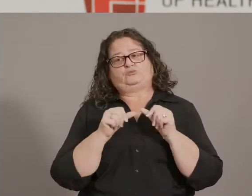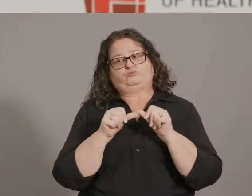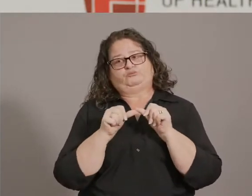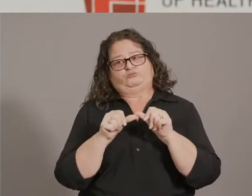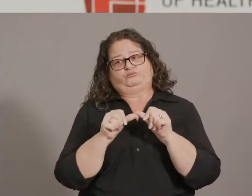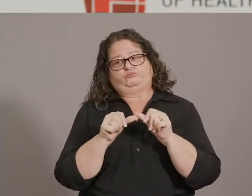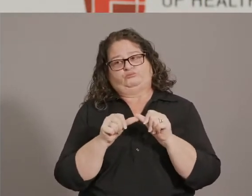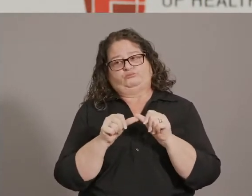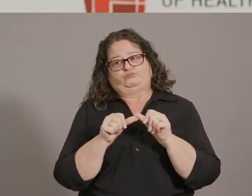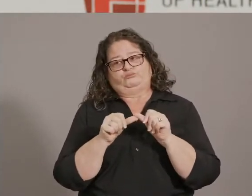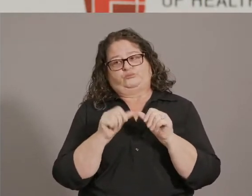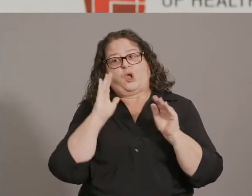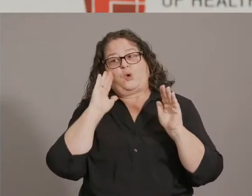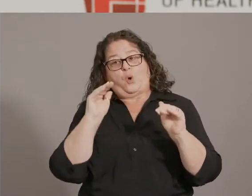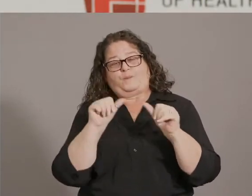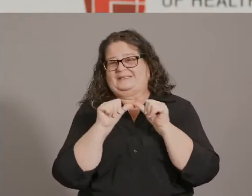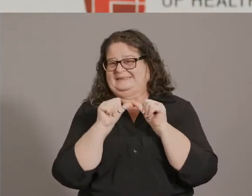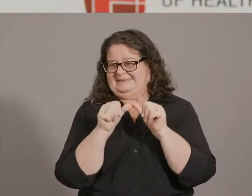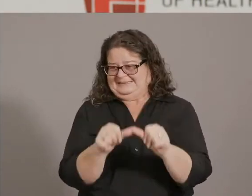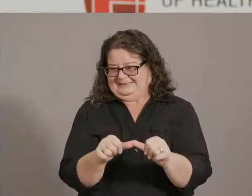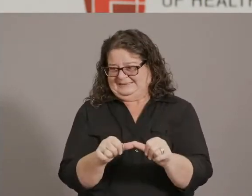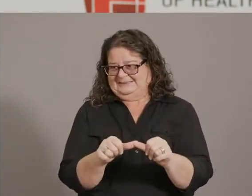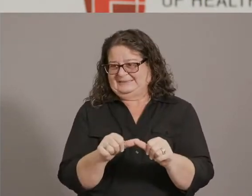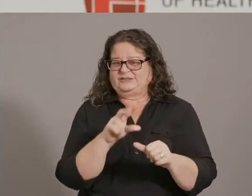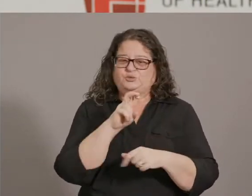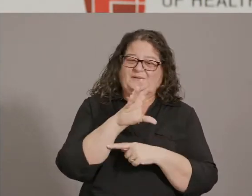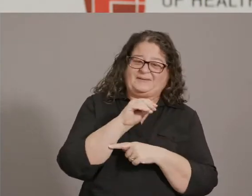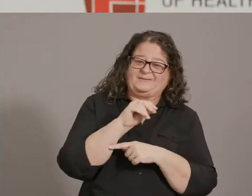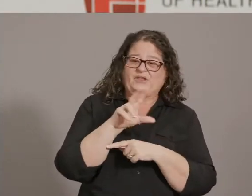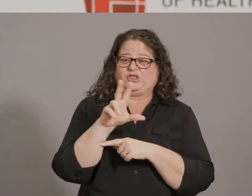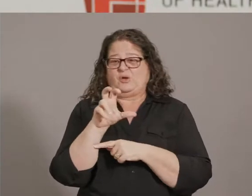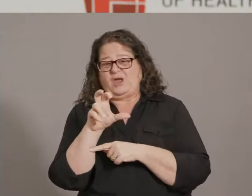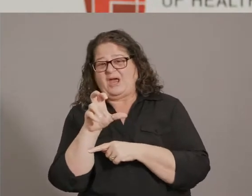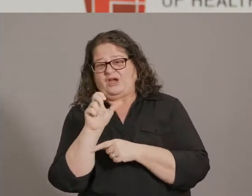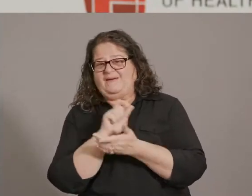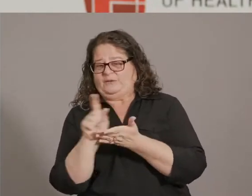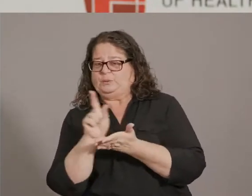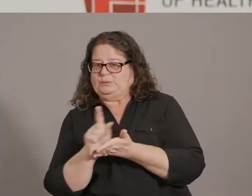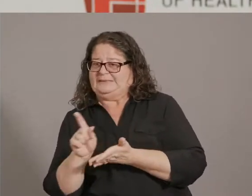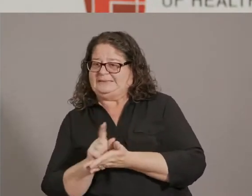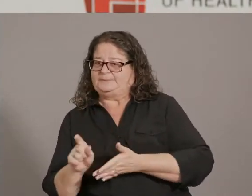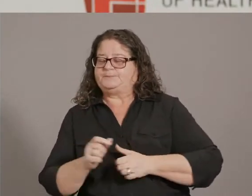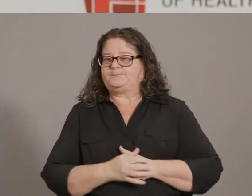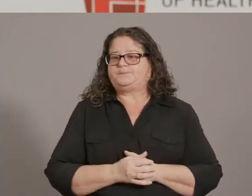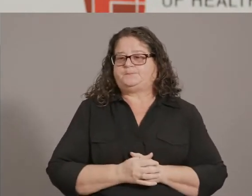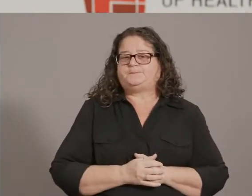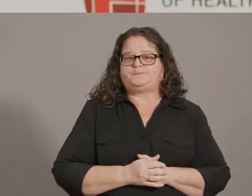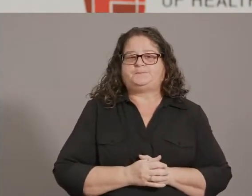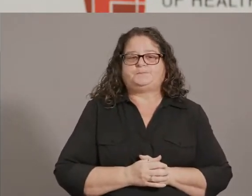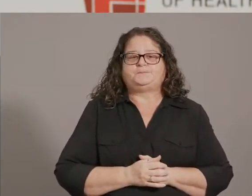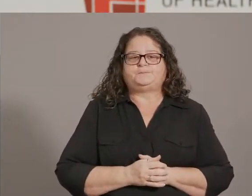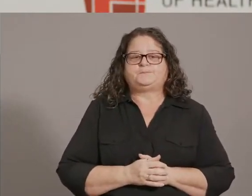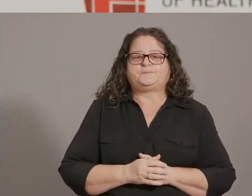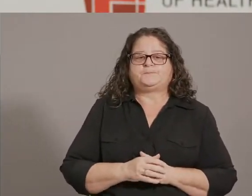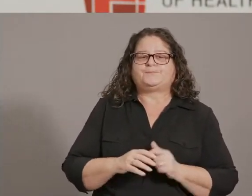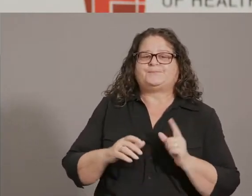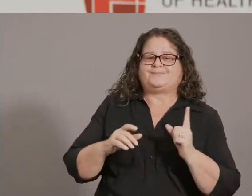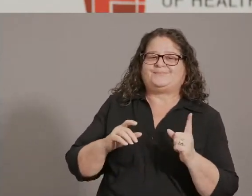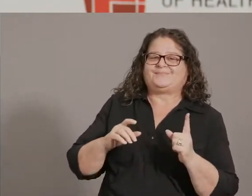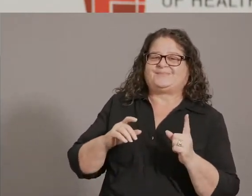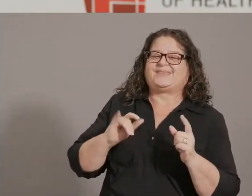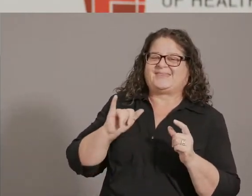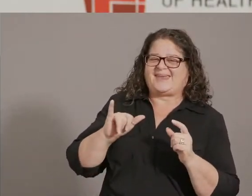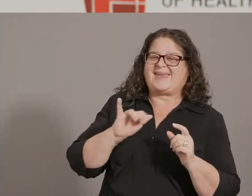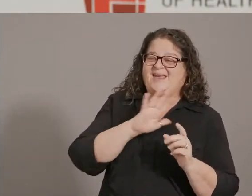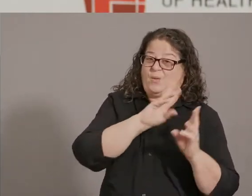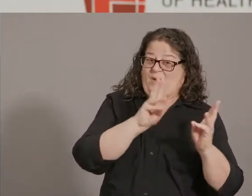stay on track for that. And we talked about delays because of the weather with the Moderna vaccine. Have